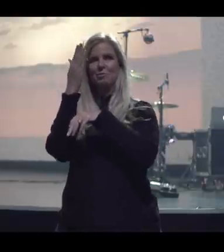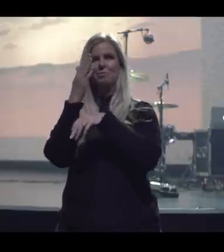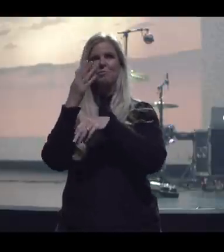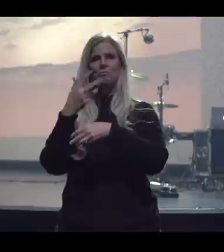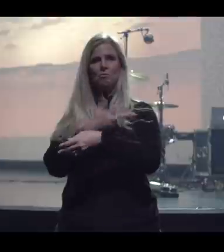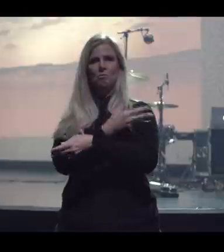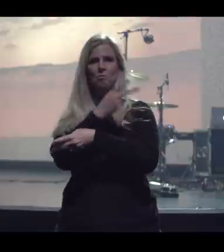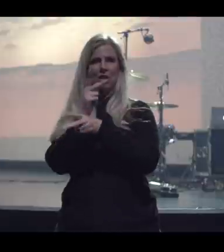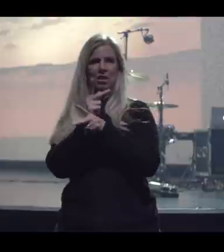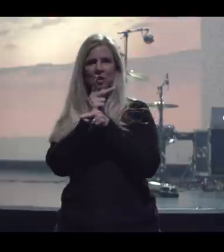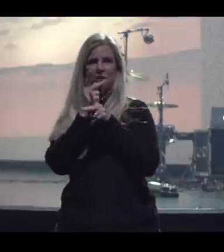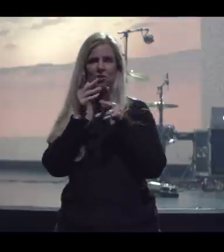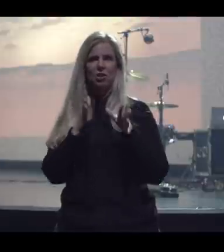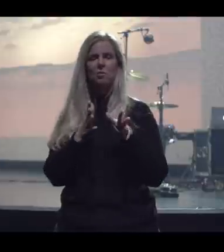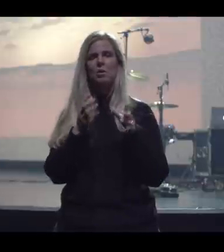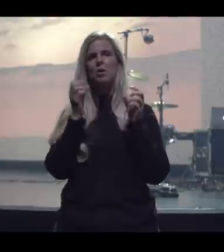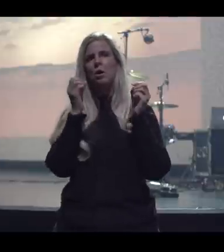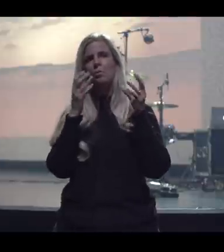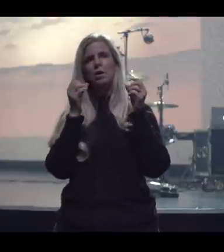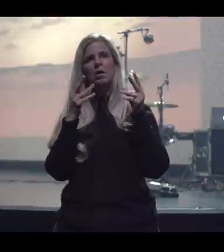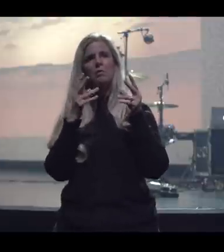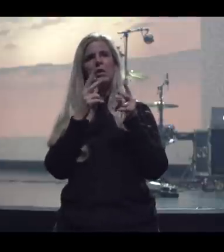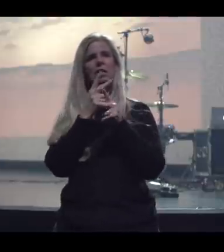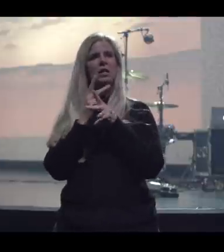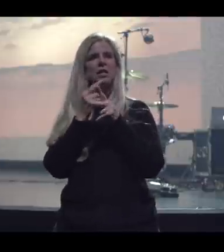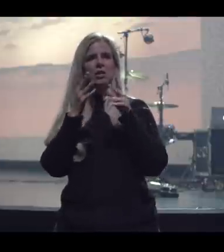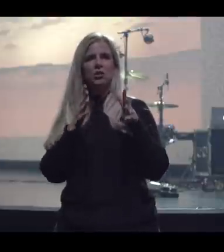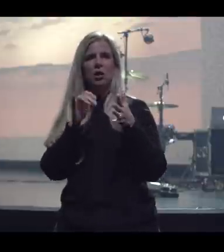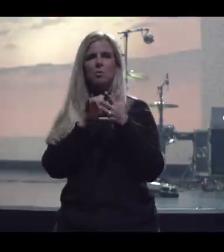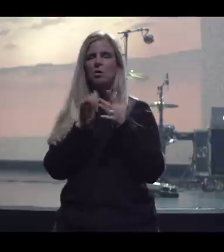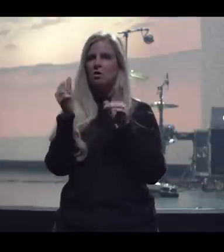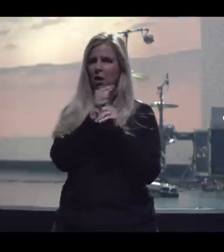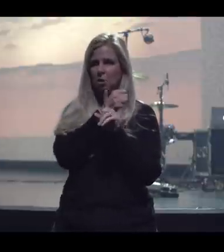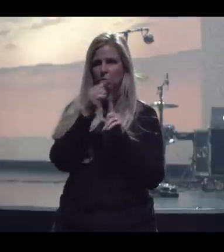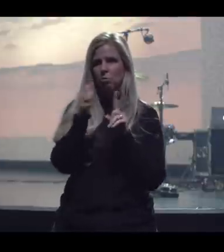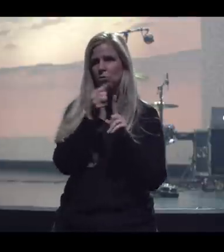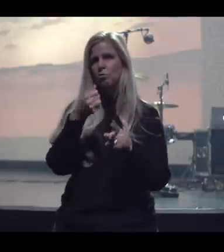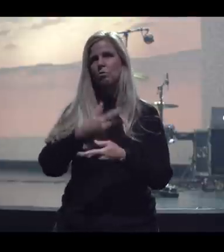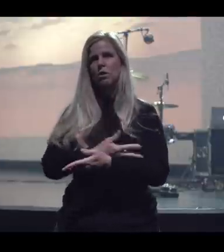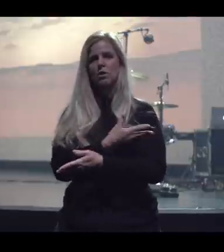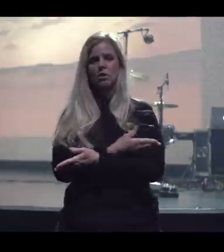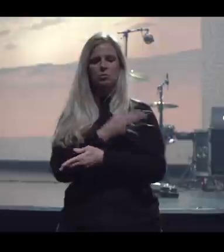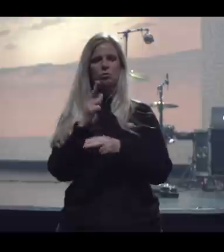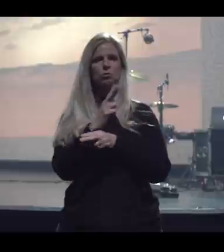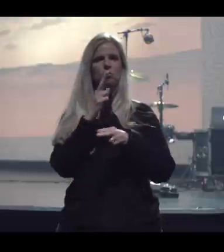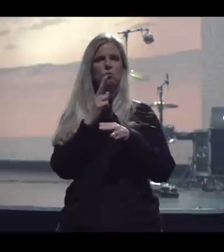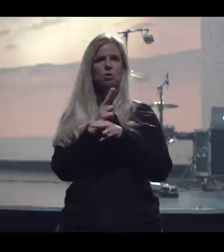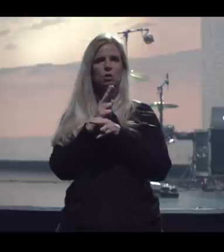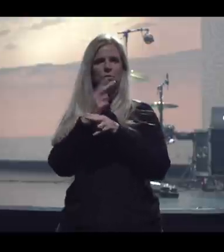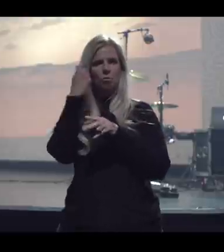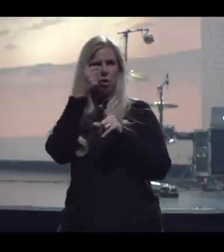Because there's a lot of shepherds that abuse the sheep. They use them for their own good.